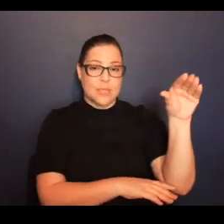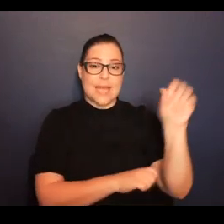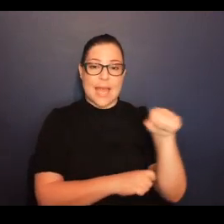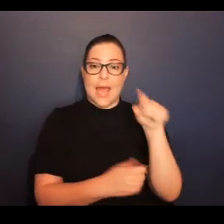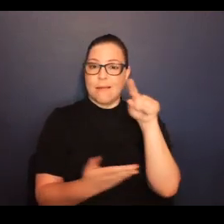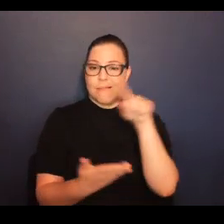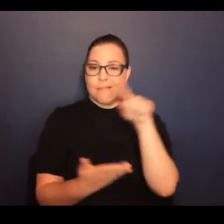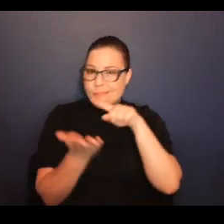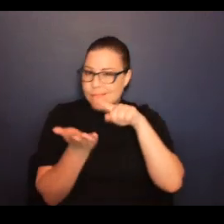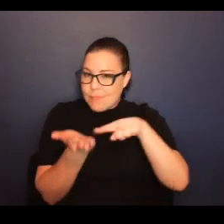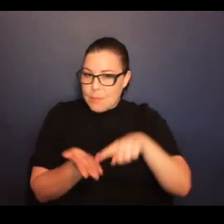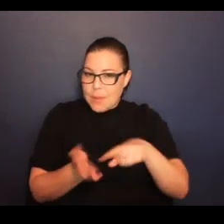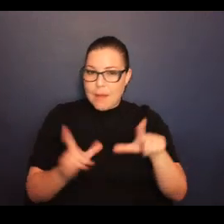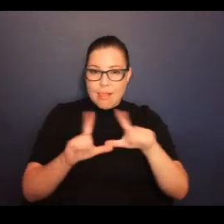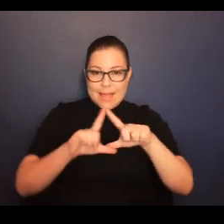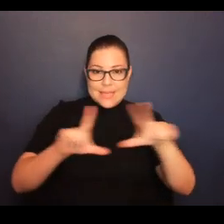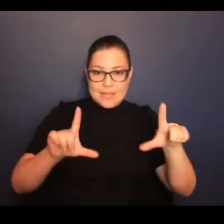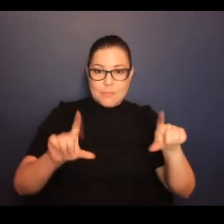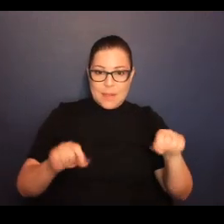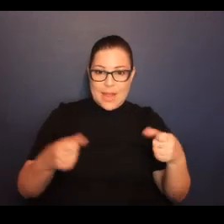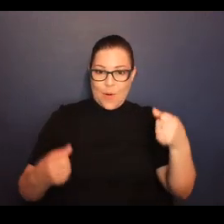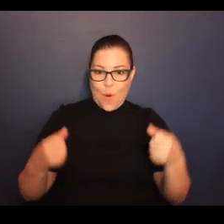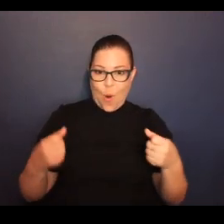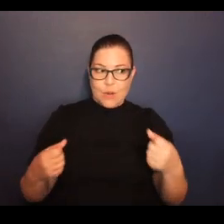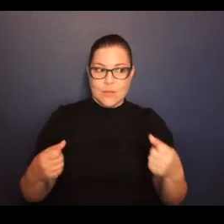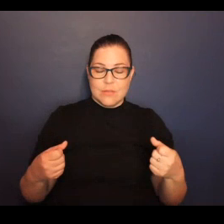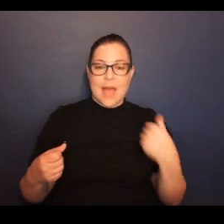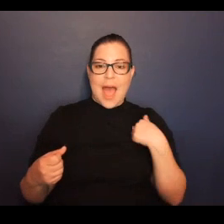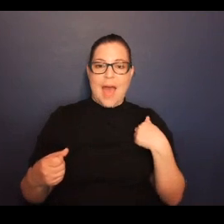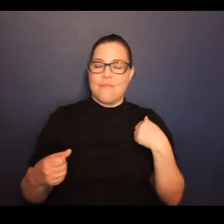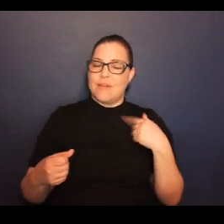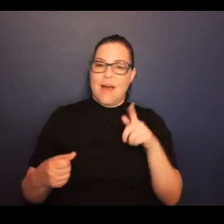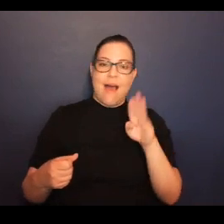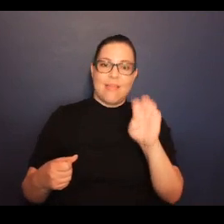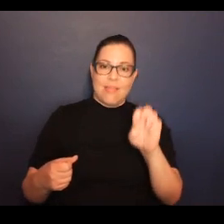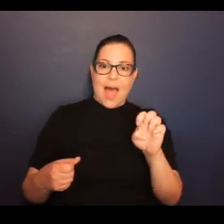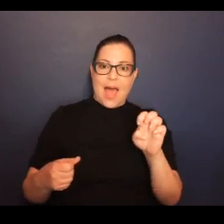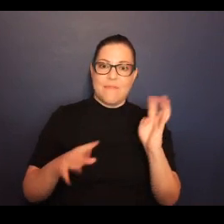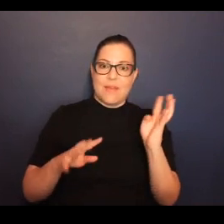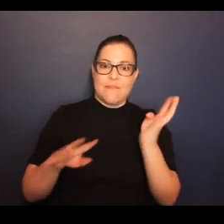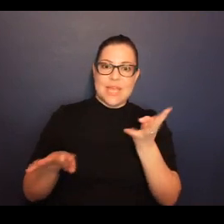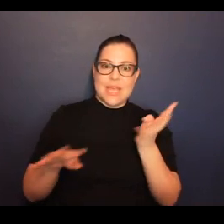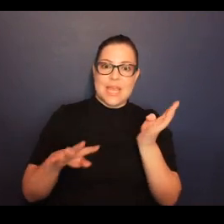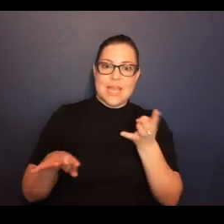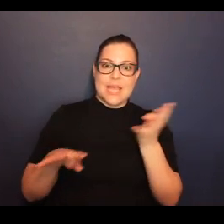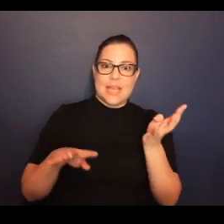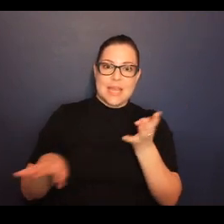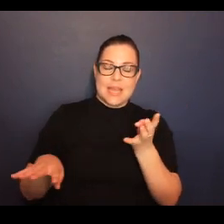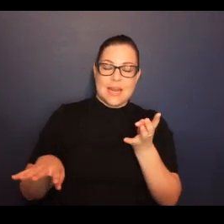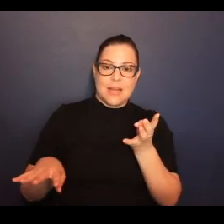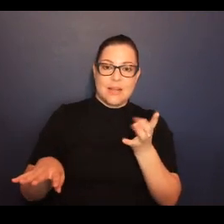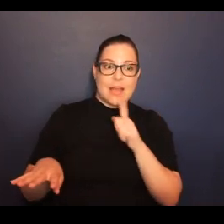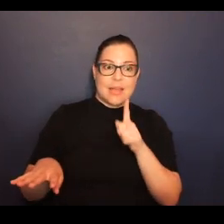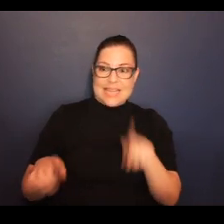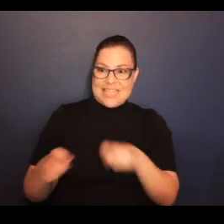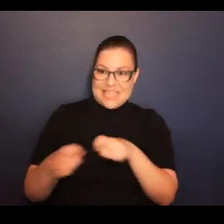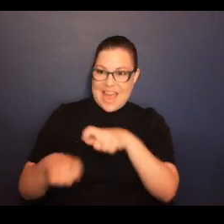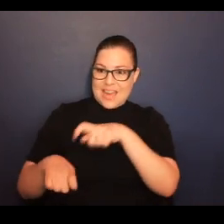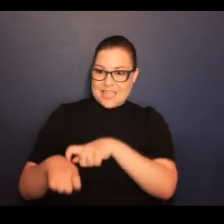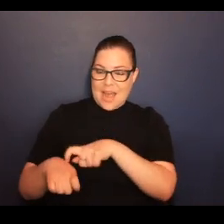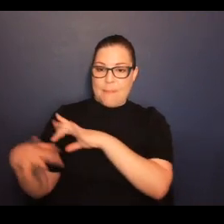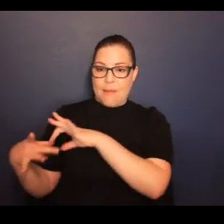We have the live feed, which is supposed to be able to go from real time with the Boynton Beach